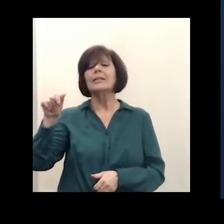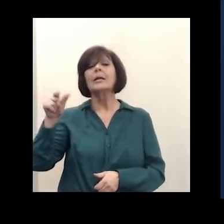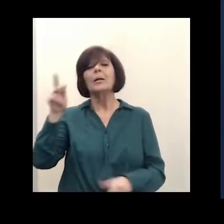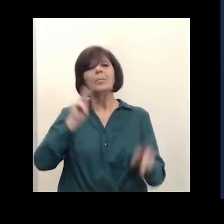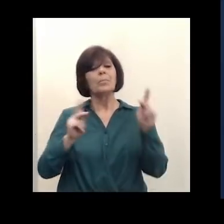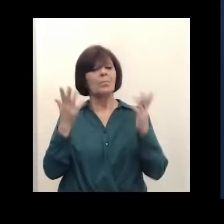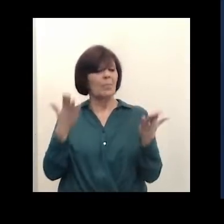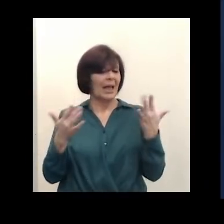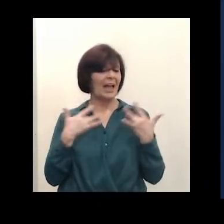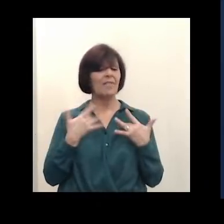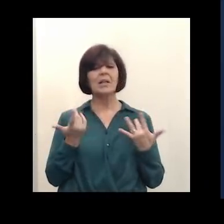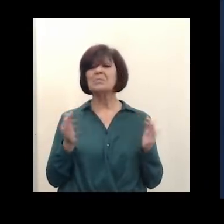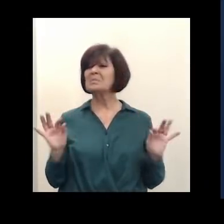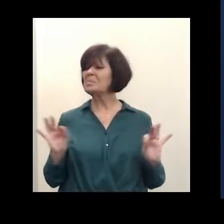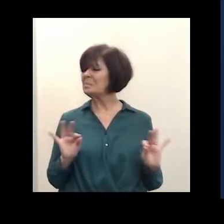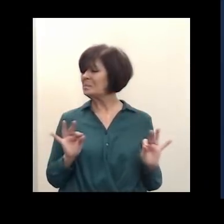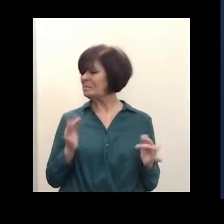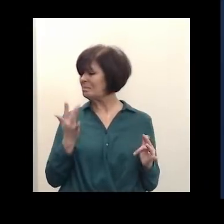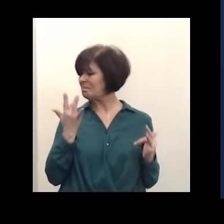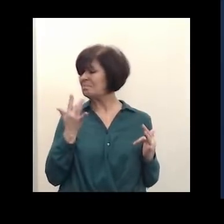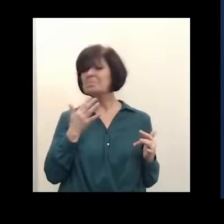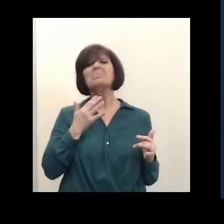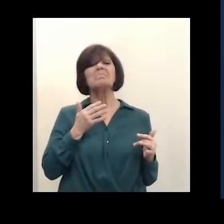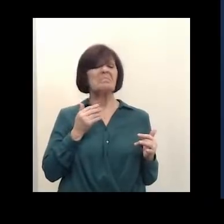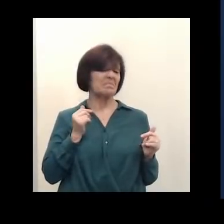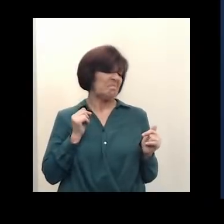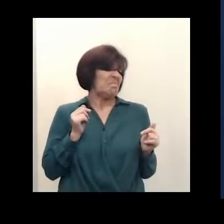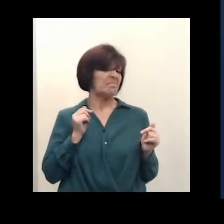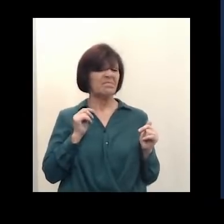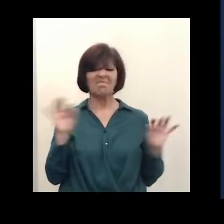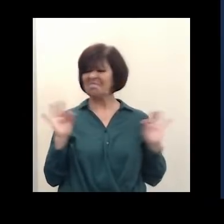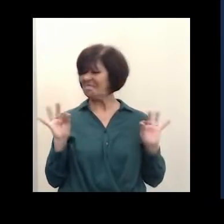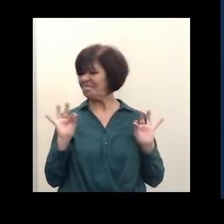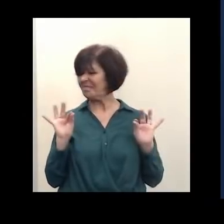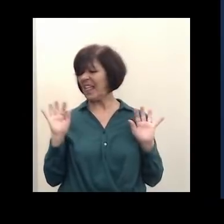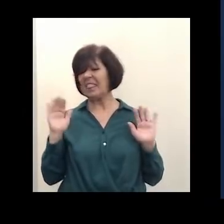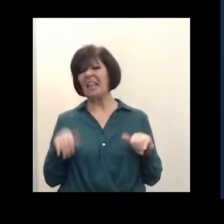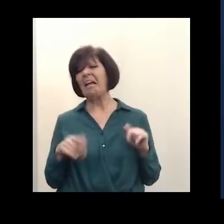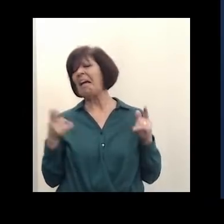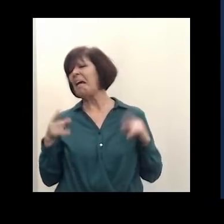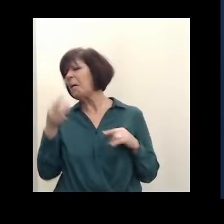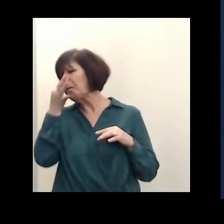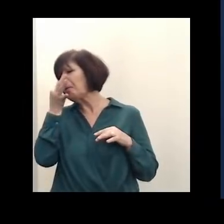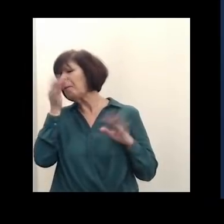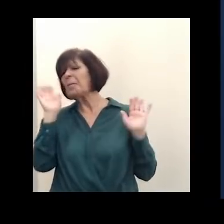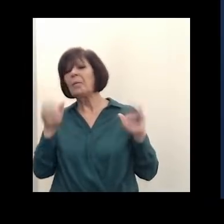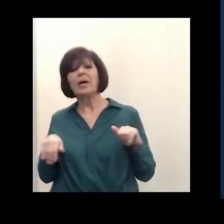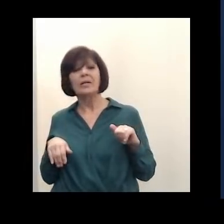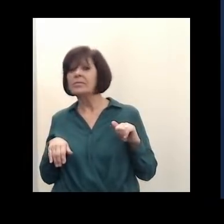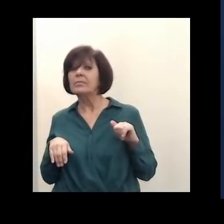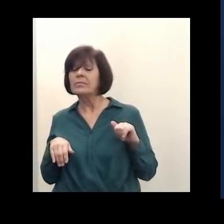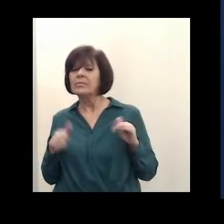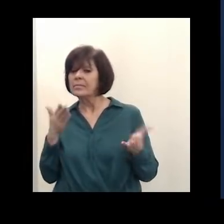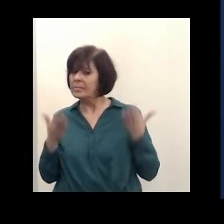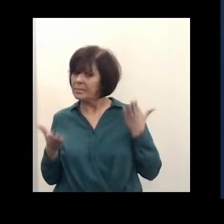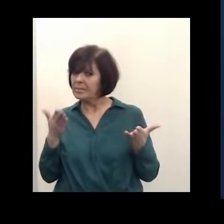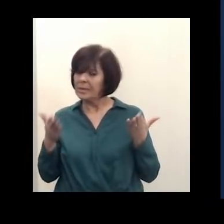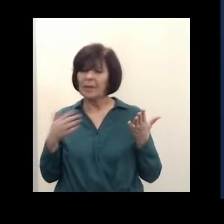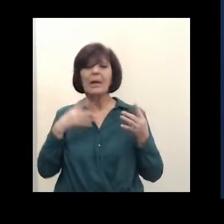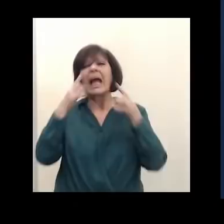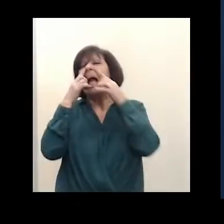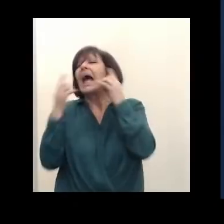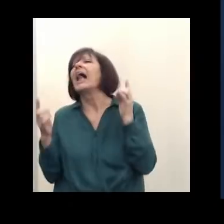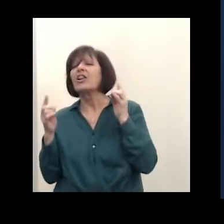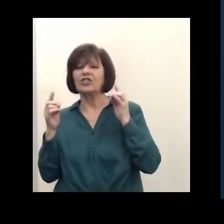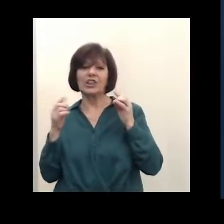like minor symptoms, just like the sniffles. You might think, oh, this is something that happens every time this year, or it's in my allergies, or it's